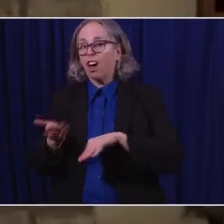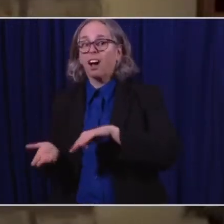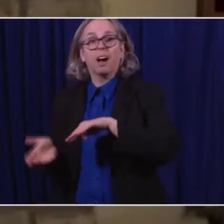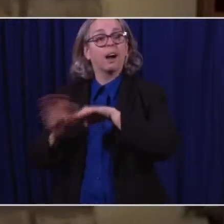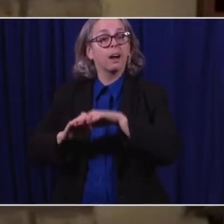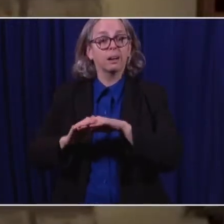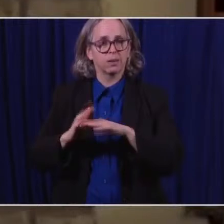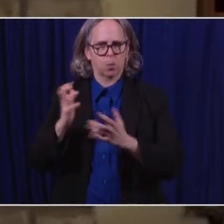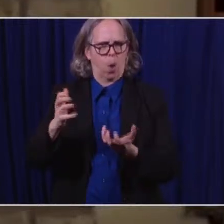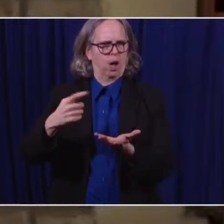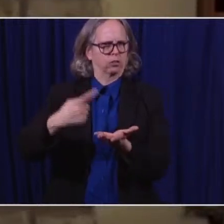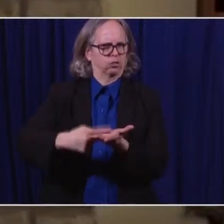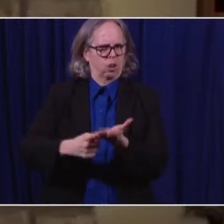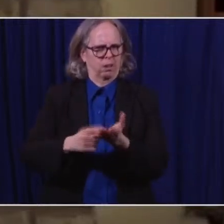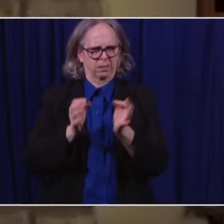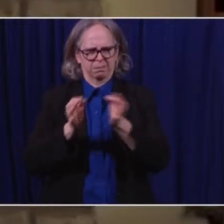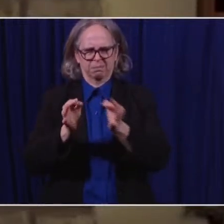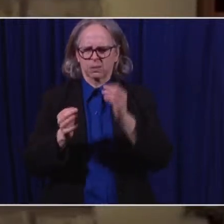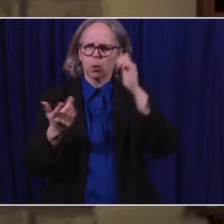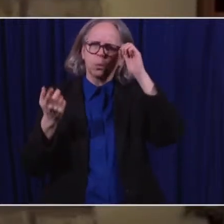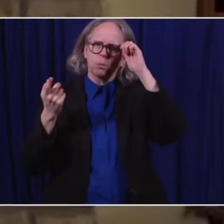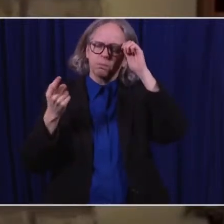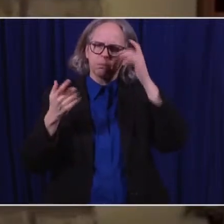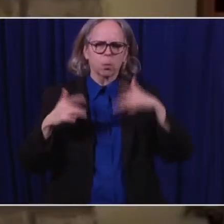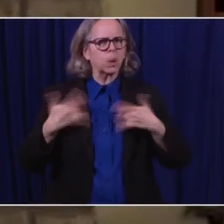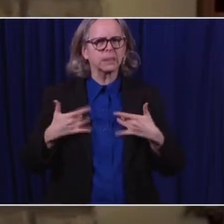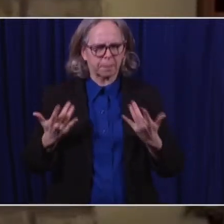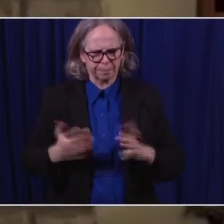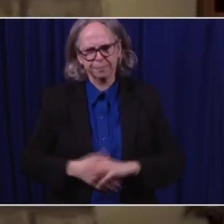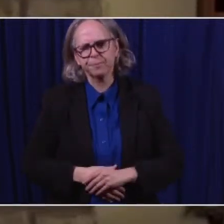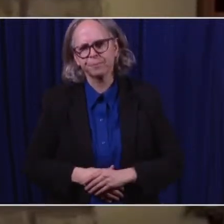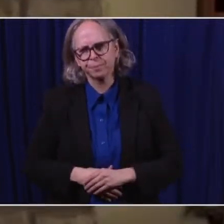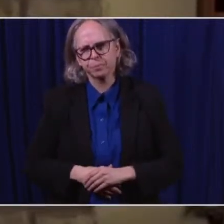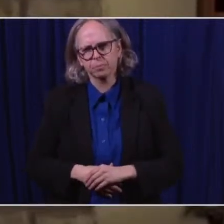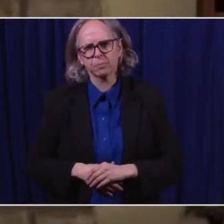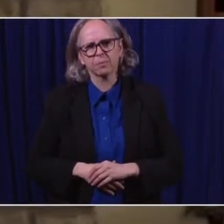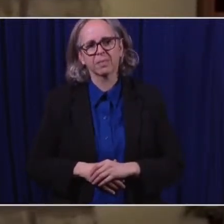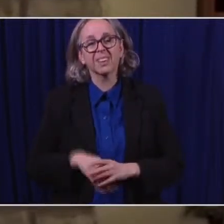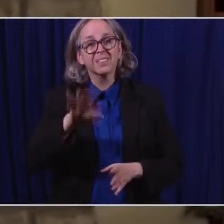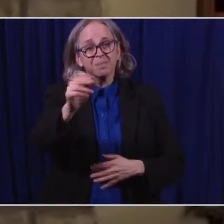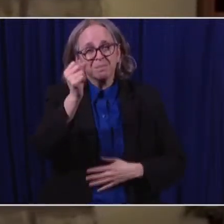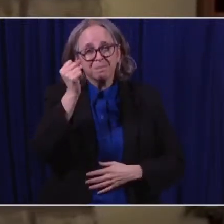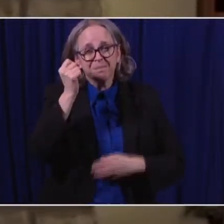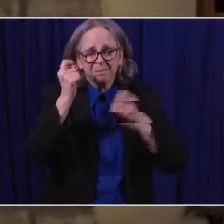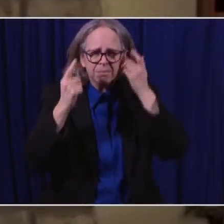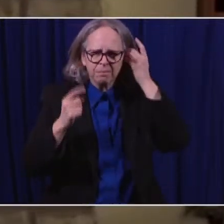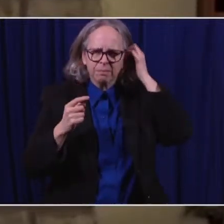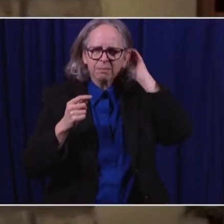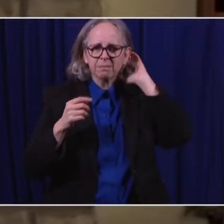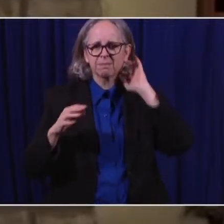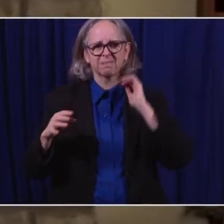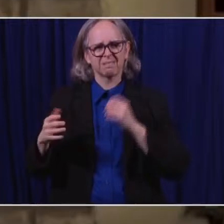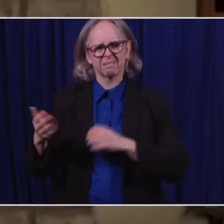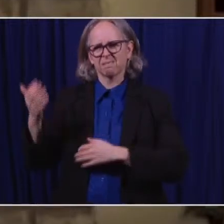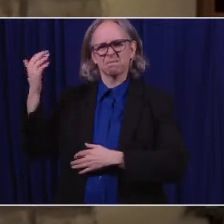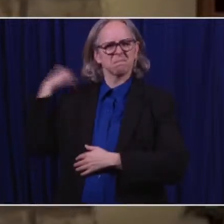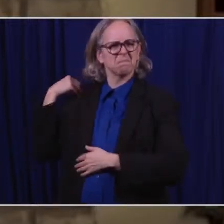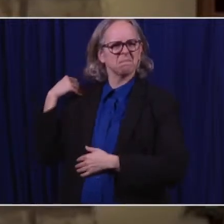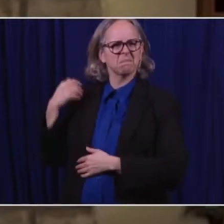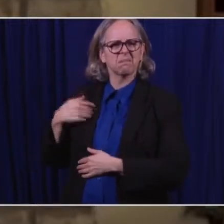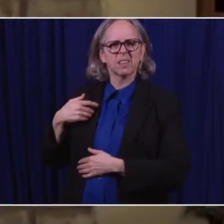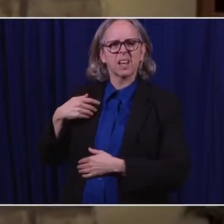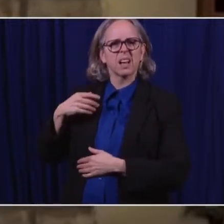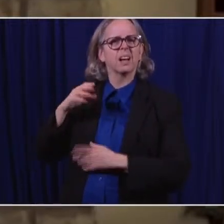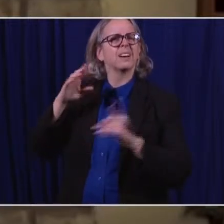this really came about. At the beginning of this whole process, the federal government